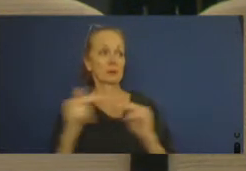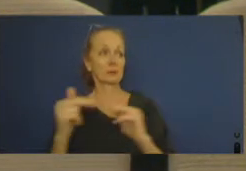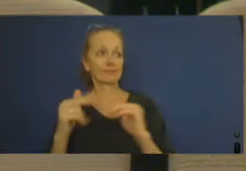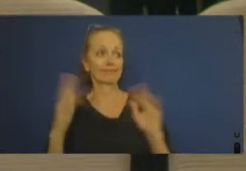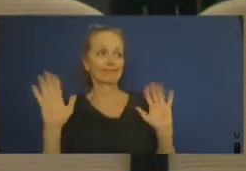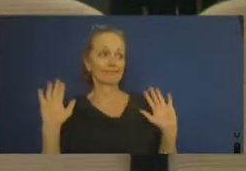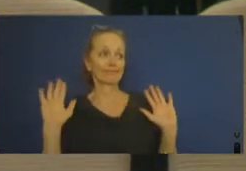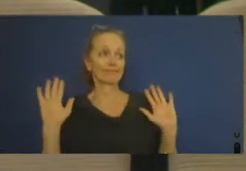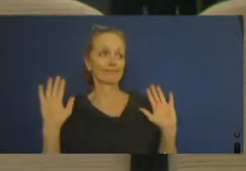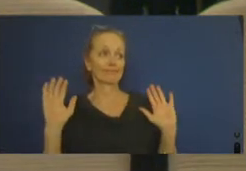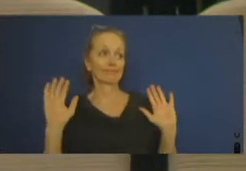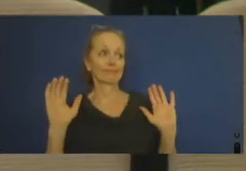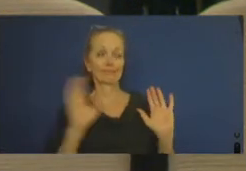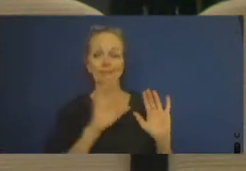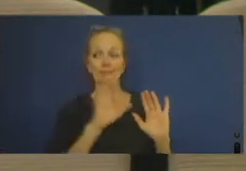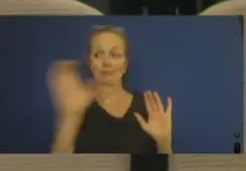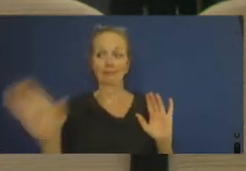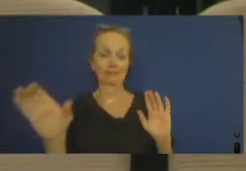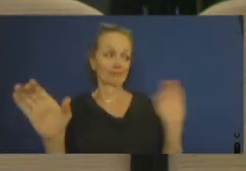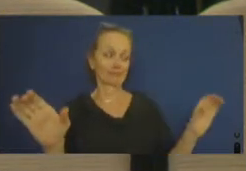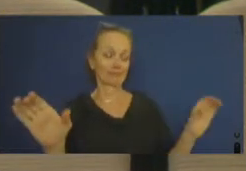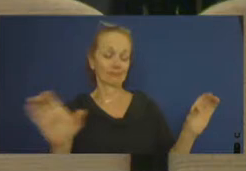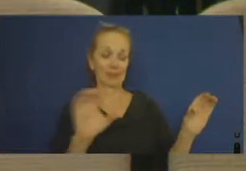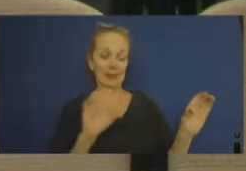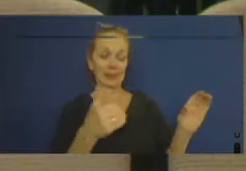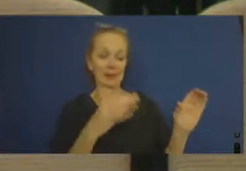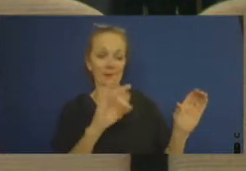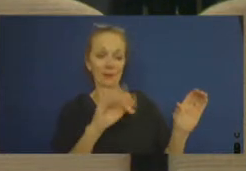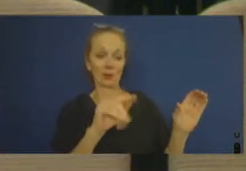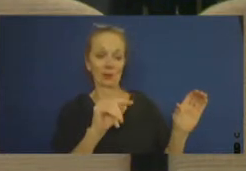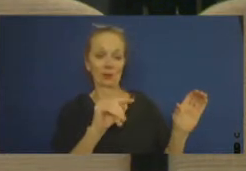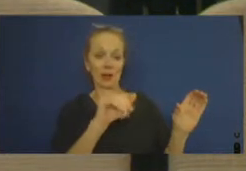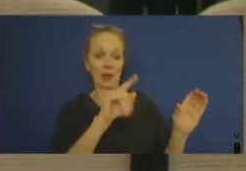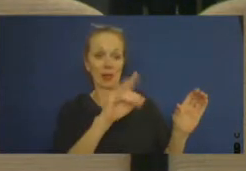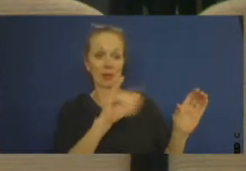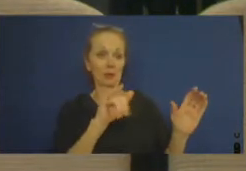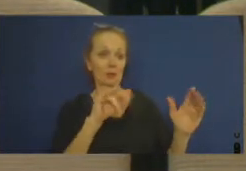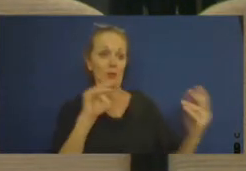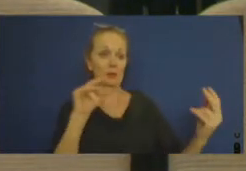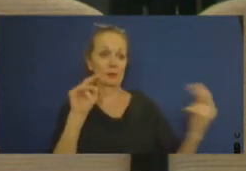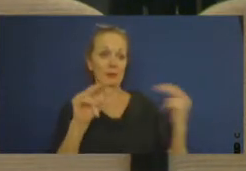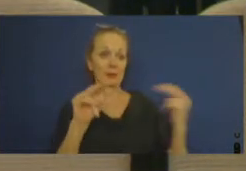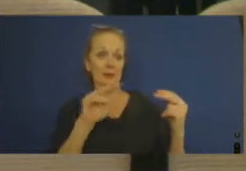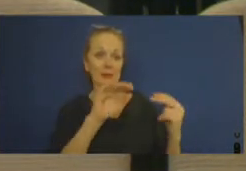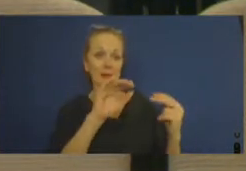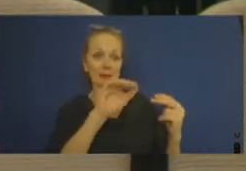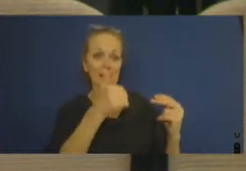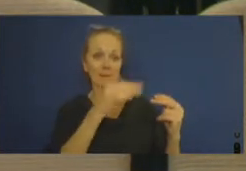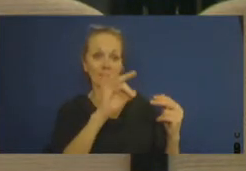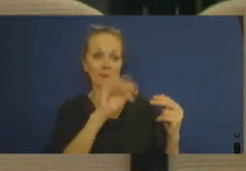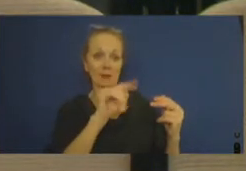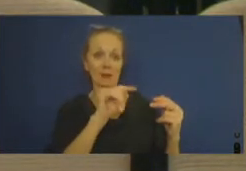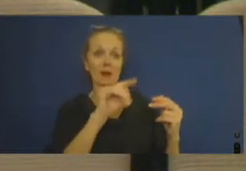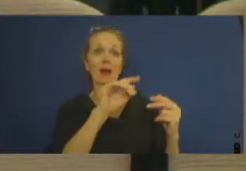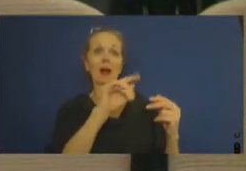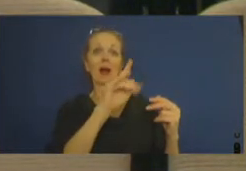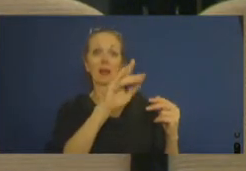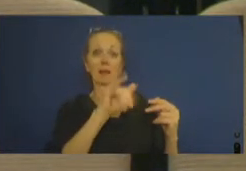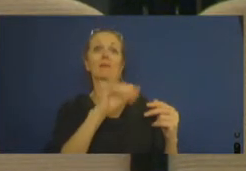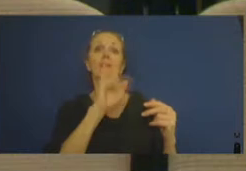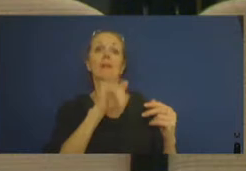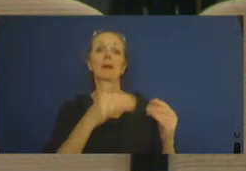on each side of a 10-foot alleyway, which you can't have two-way traffic on a 10-foot alleyway, which is why we're proposing 24 feet.